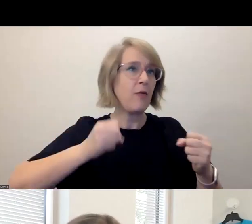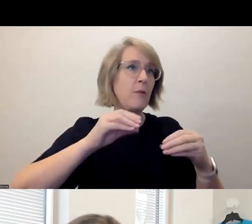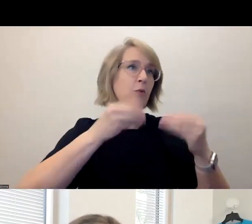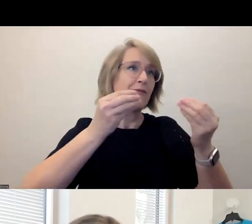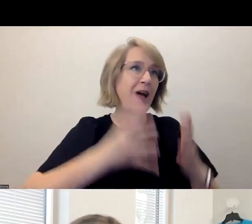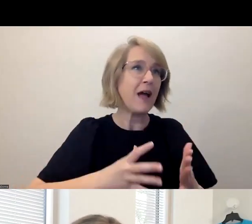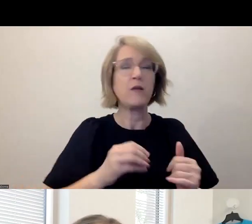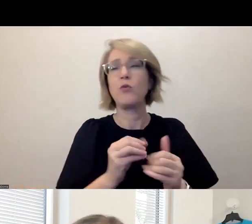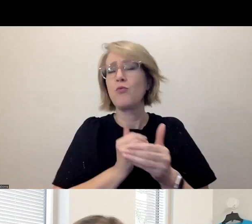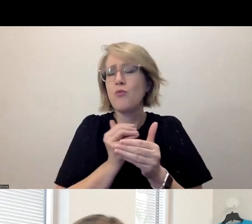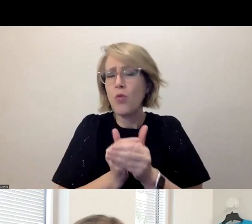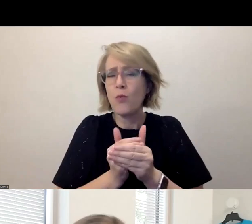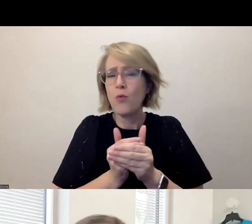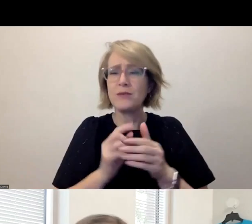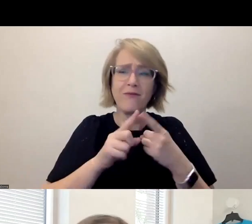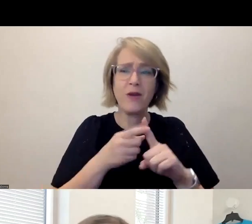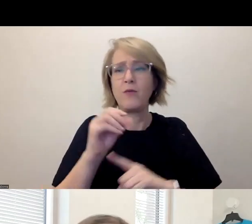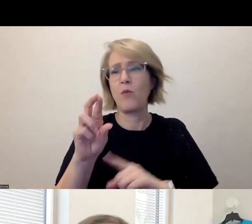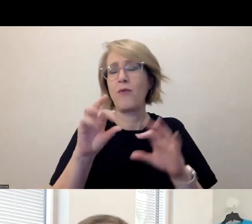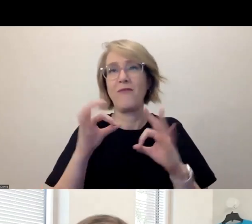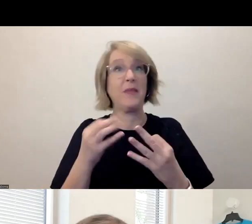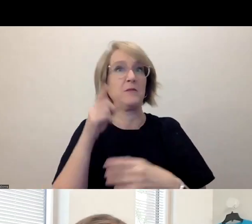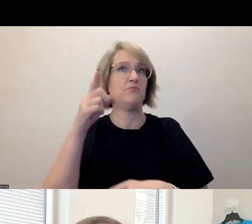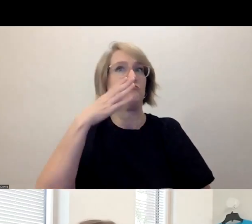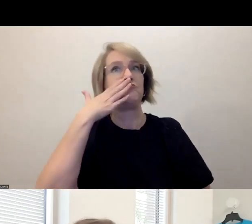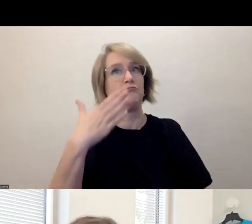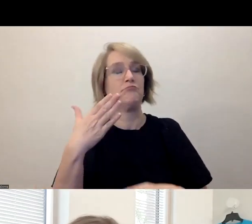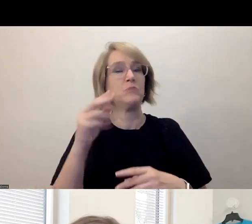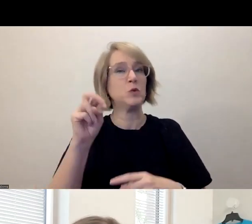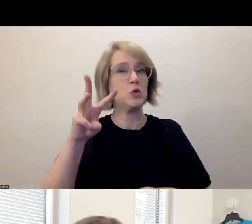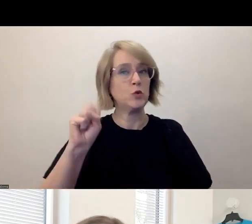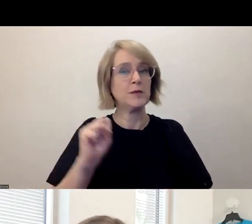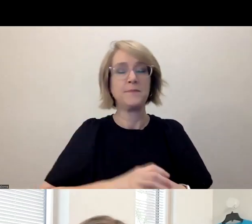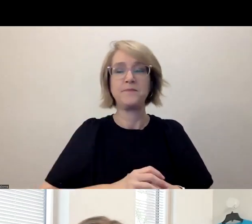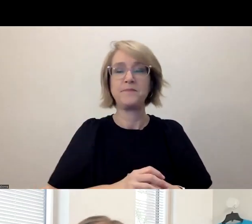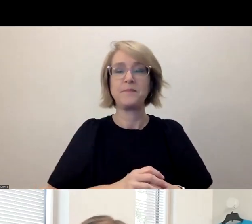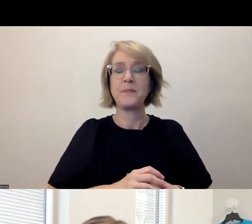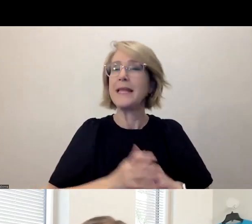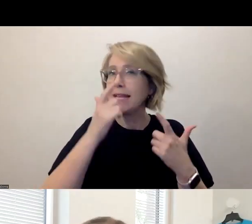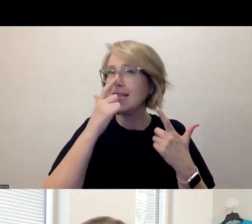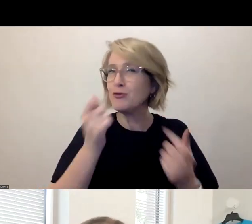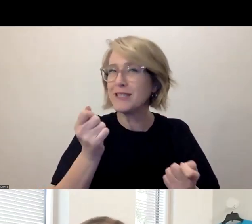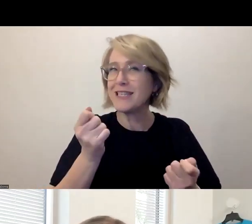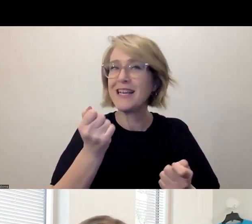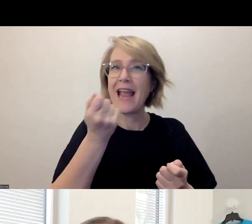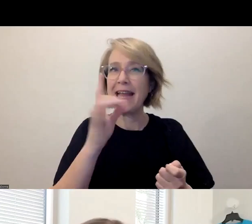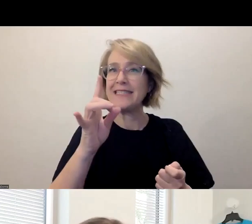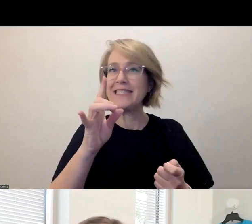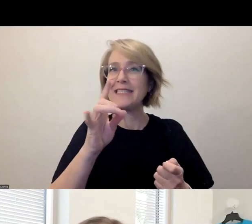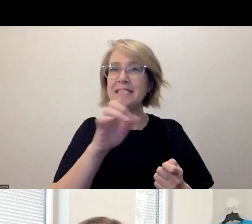or family. So that's very high and very good news. Interestingly, we found out that 18 to 29-year-olds